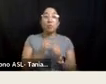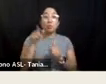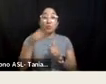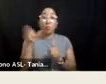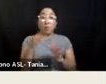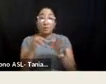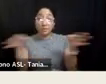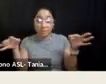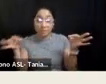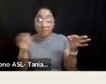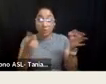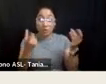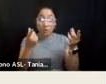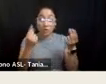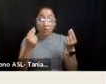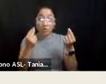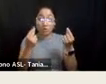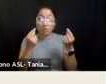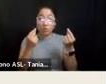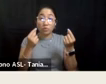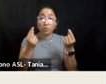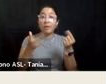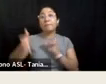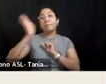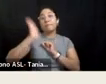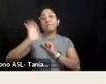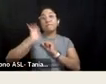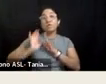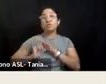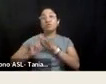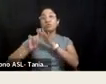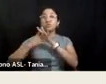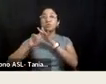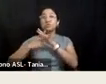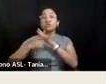instead of starting how you started before, start at the climax. Make